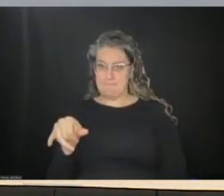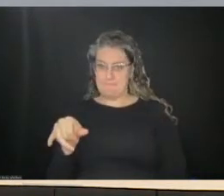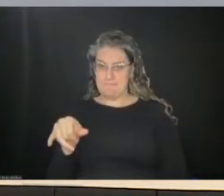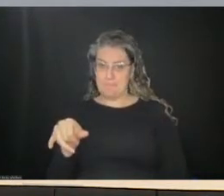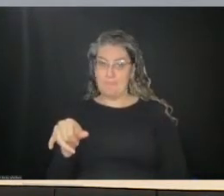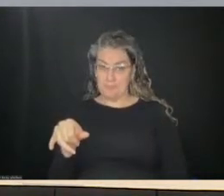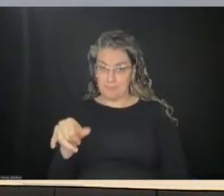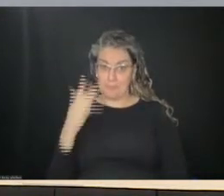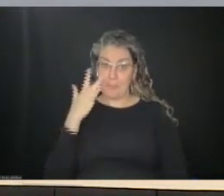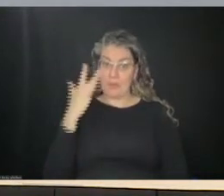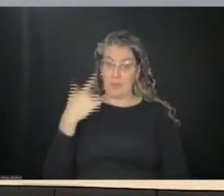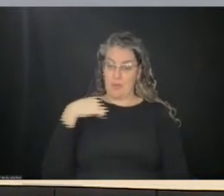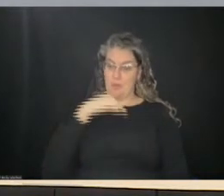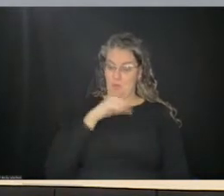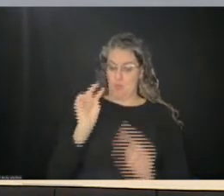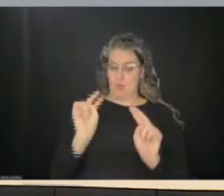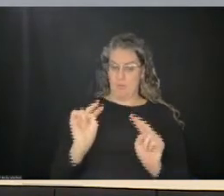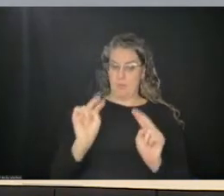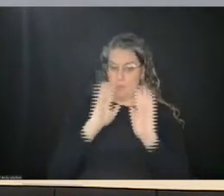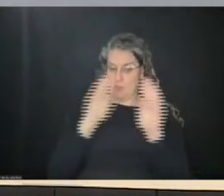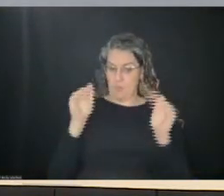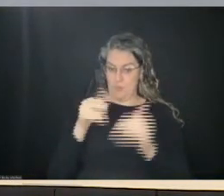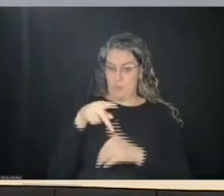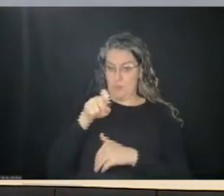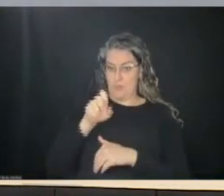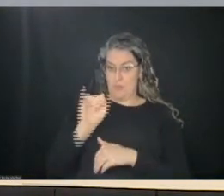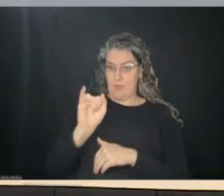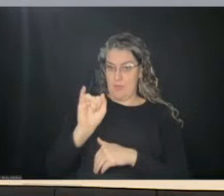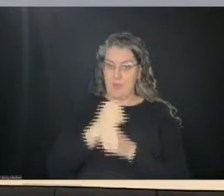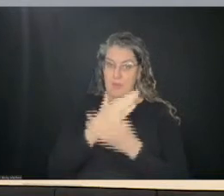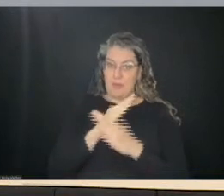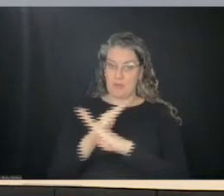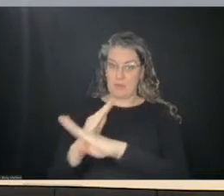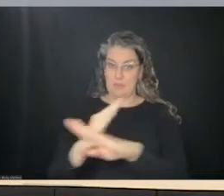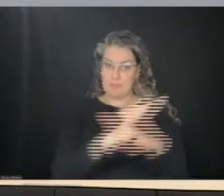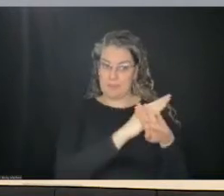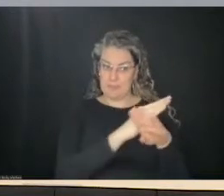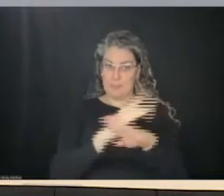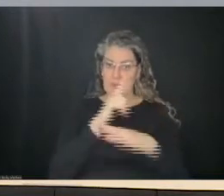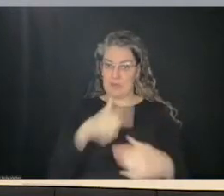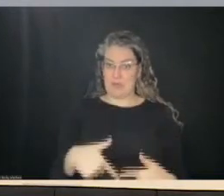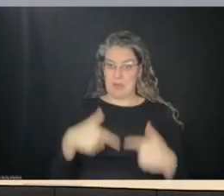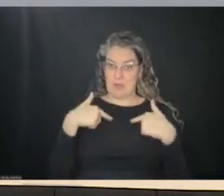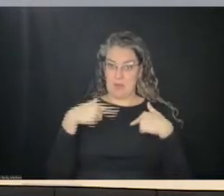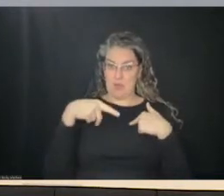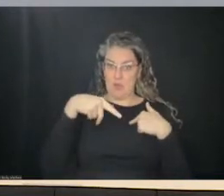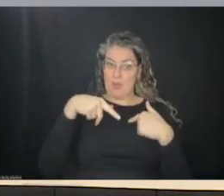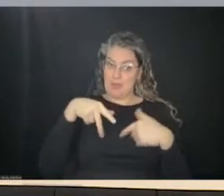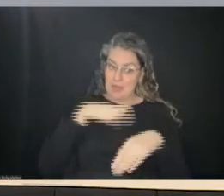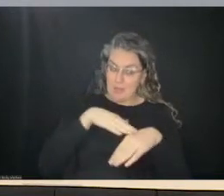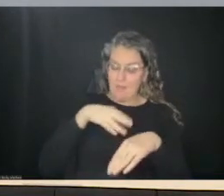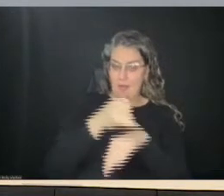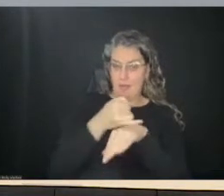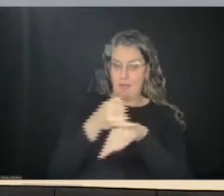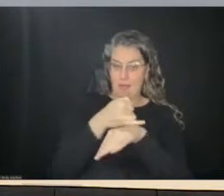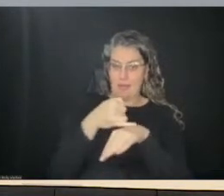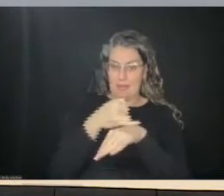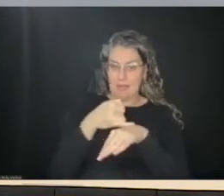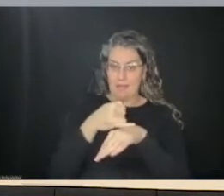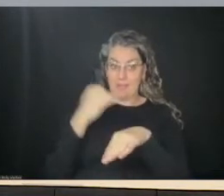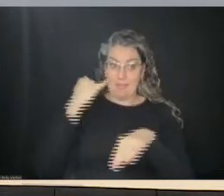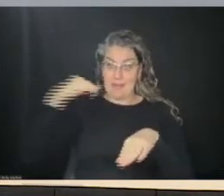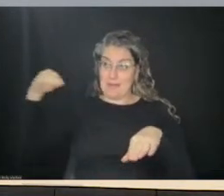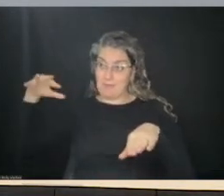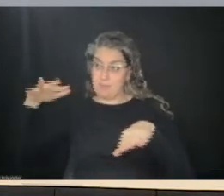the outset, protecting the health of island residents by keeping COVID-19 out of PEI and working hard to contain